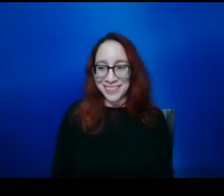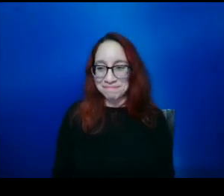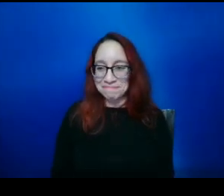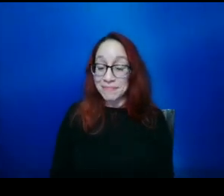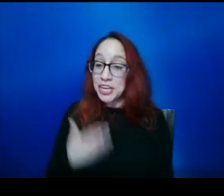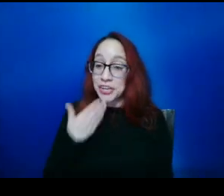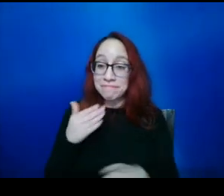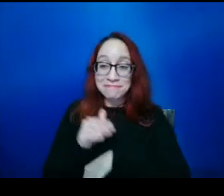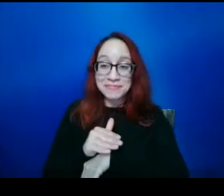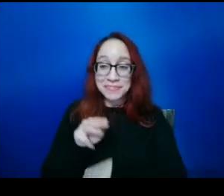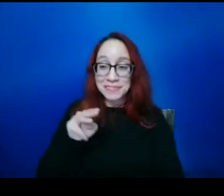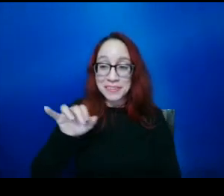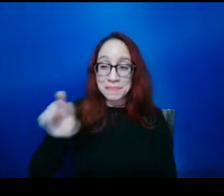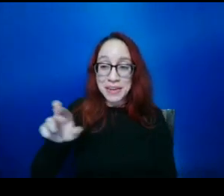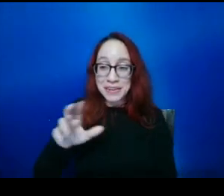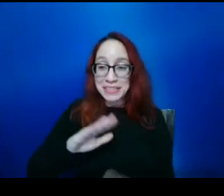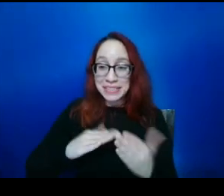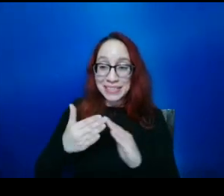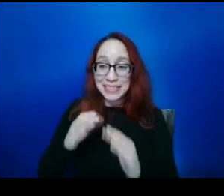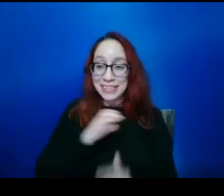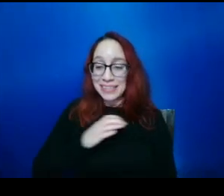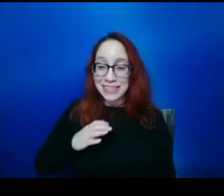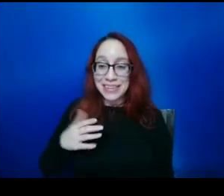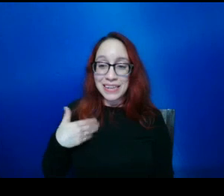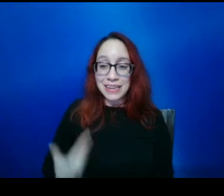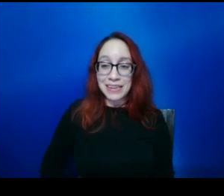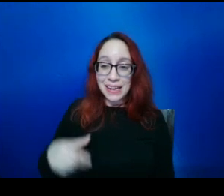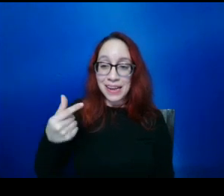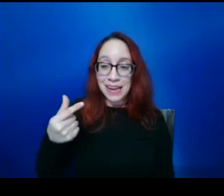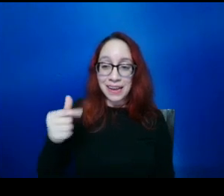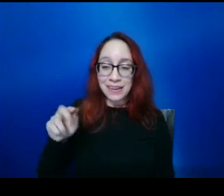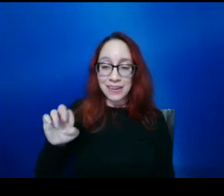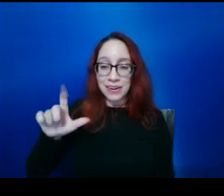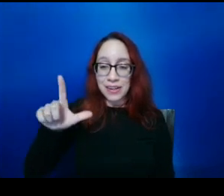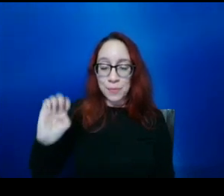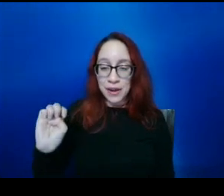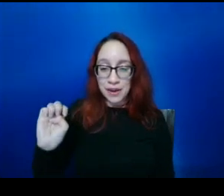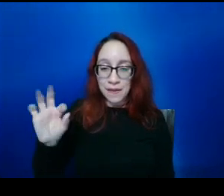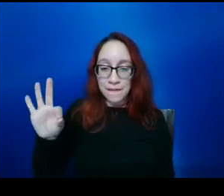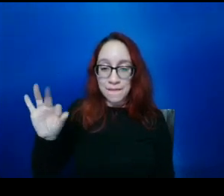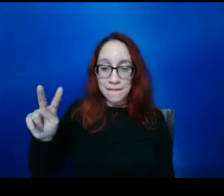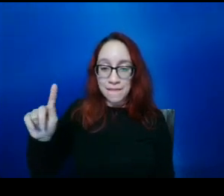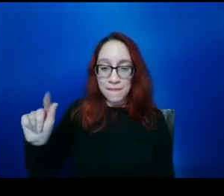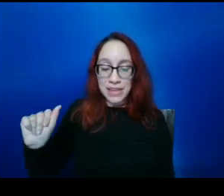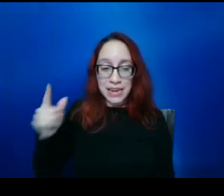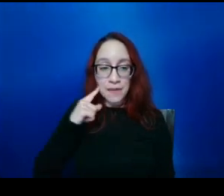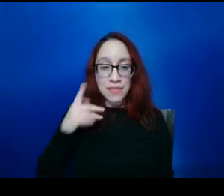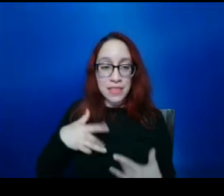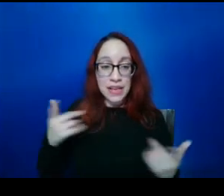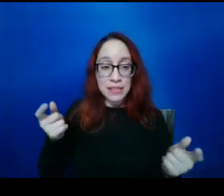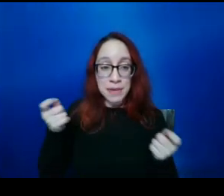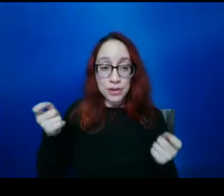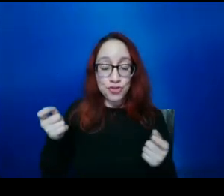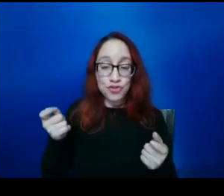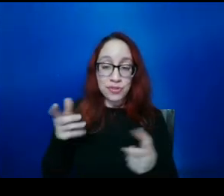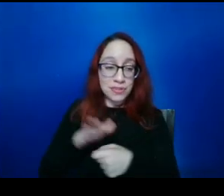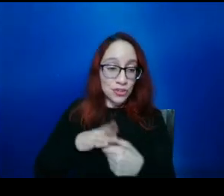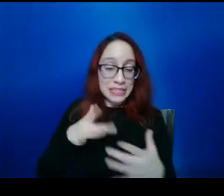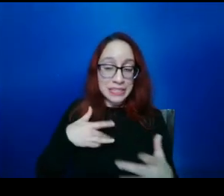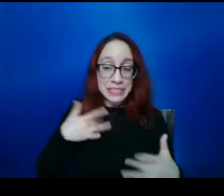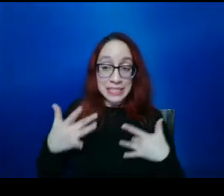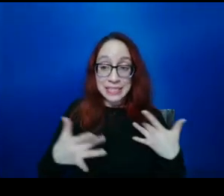Good evening, Mayor and City Commissioners. My name is Gabrielle Favita, and I'm the Events Manager for the City of Boynton Beach. The Events Division is excited